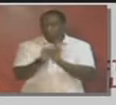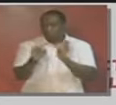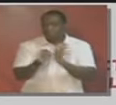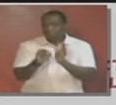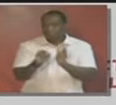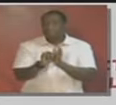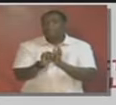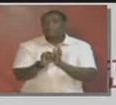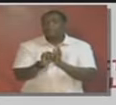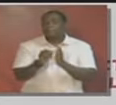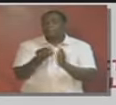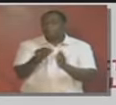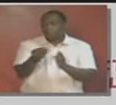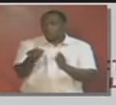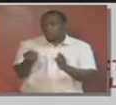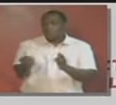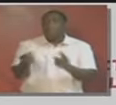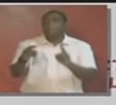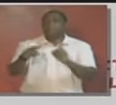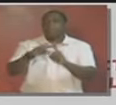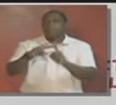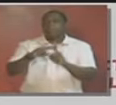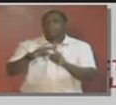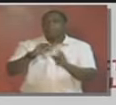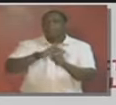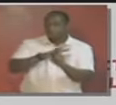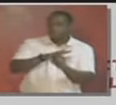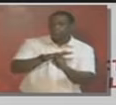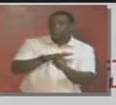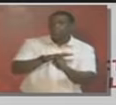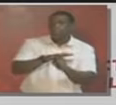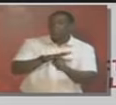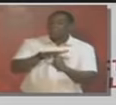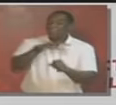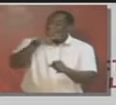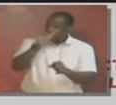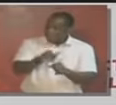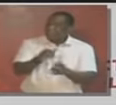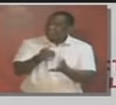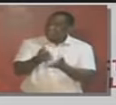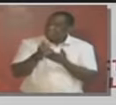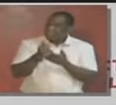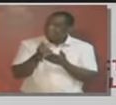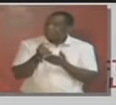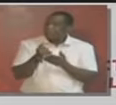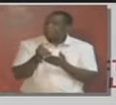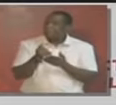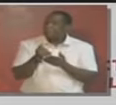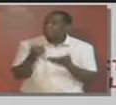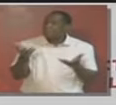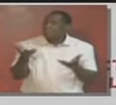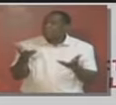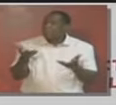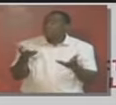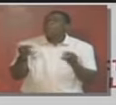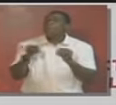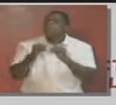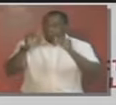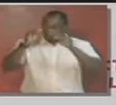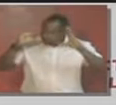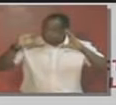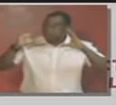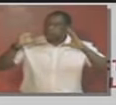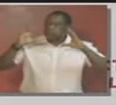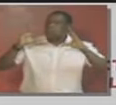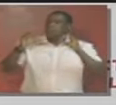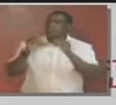that really should do to us as a population is make us all a little more vigilant. It does not